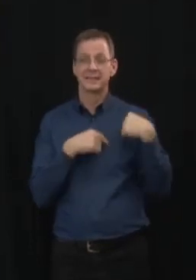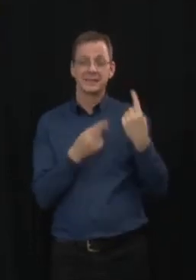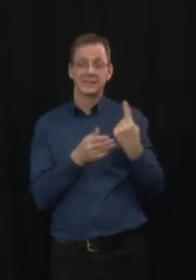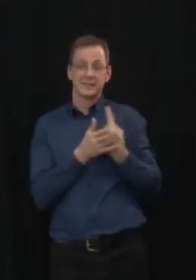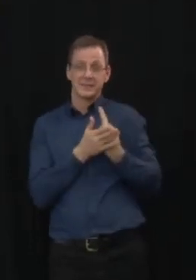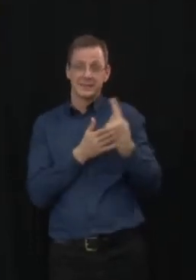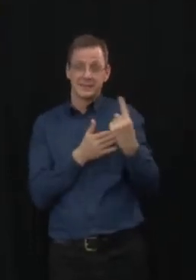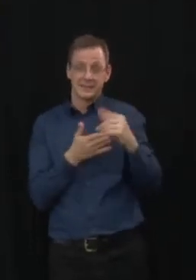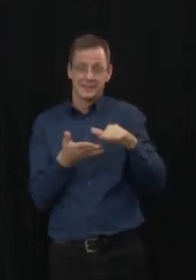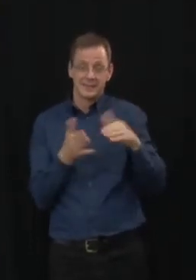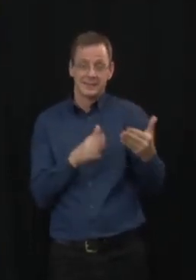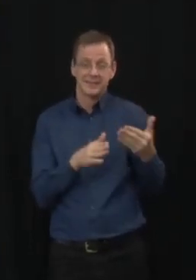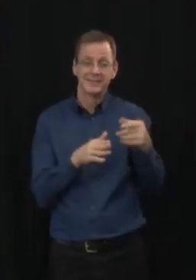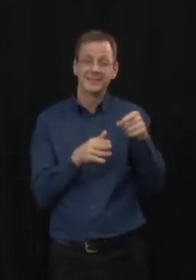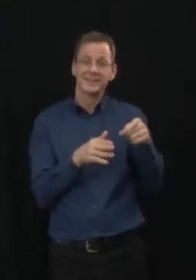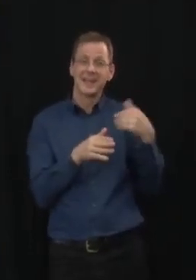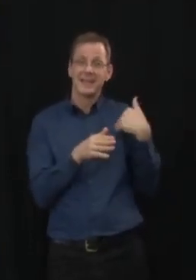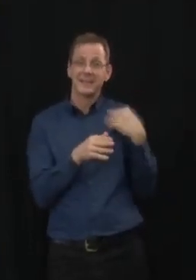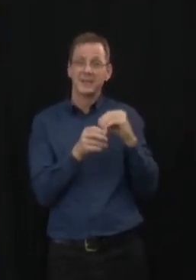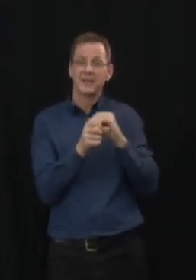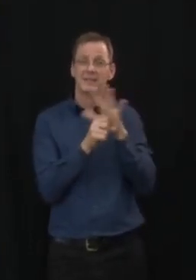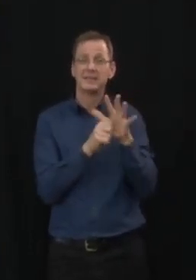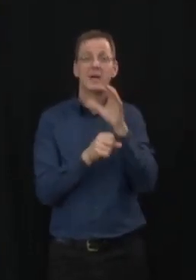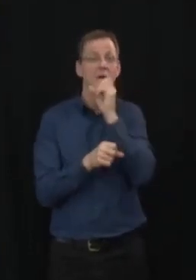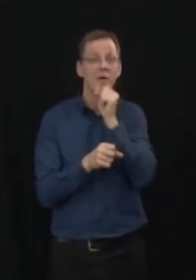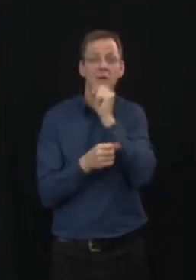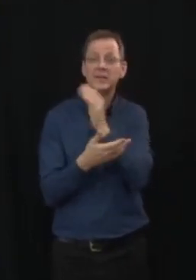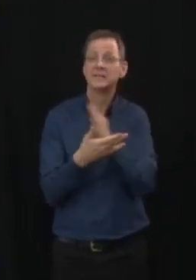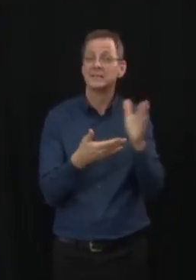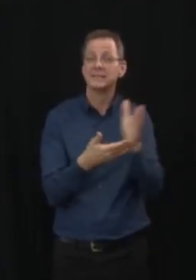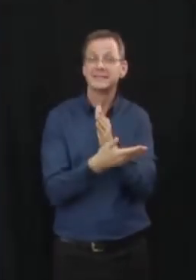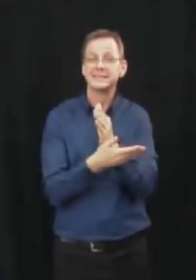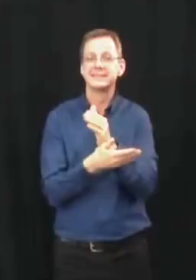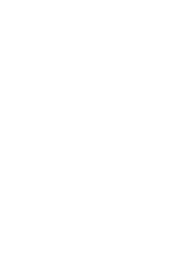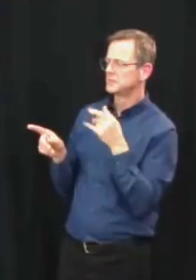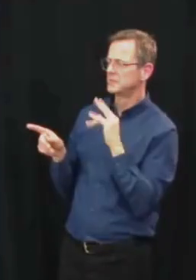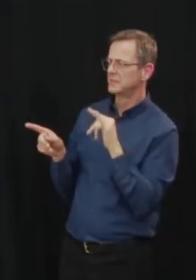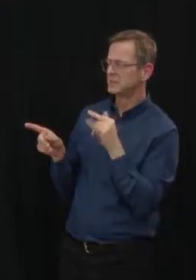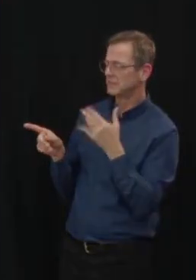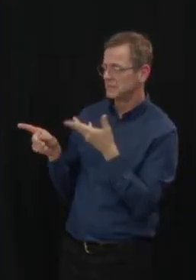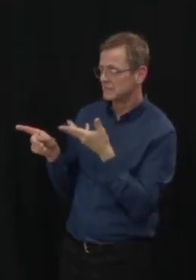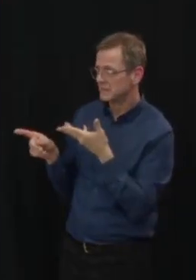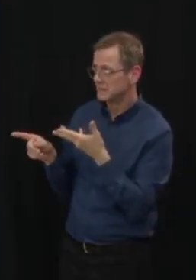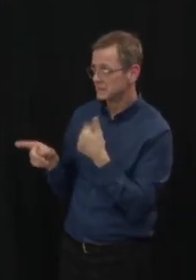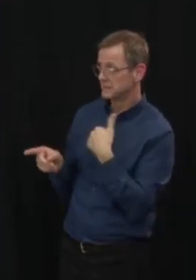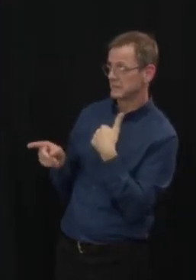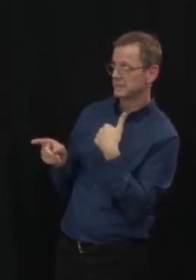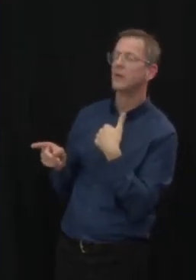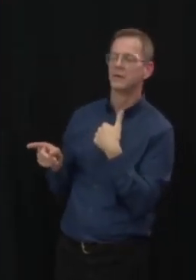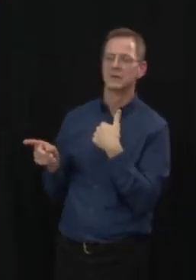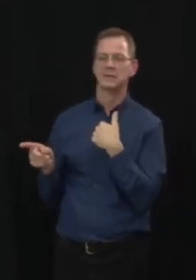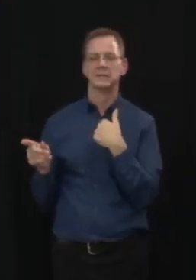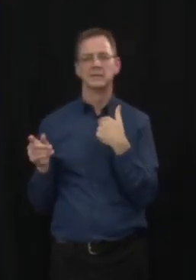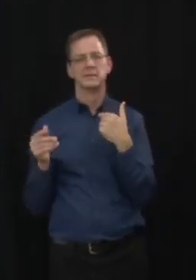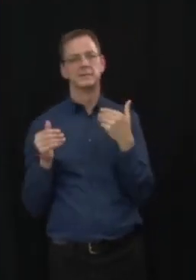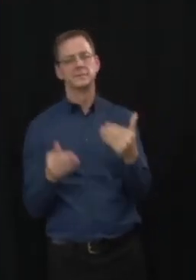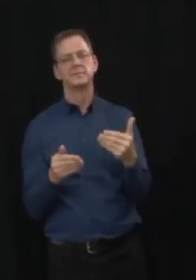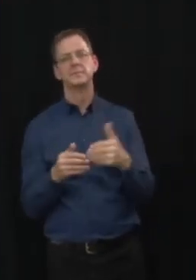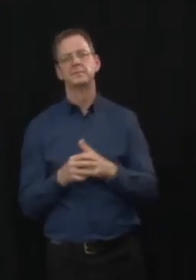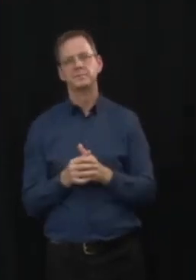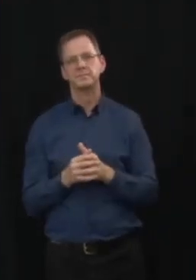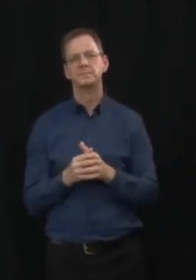are with every Albertan grieving the loss of someone they cared about, no matter the cause. We are seeing, we have seen throughout